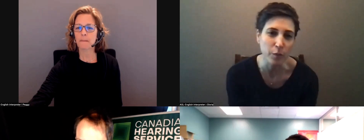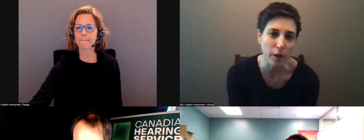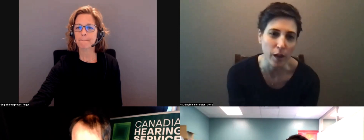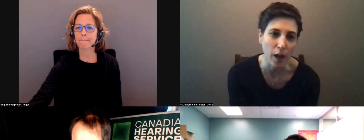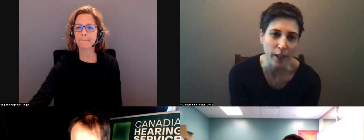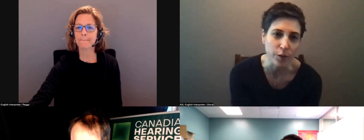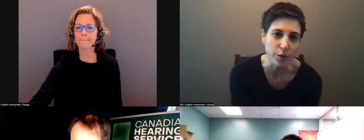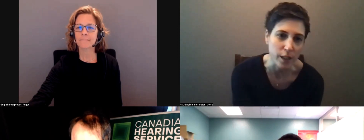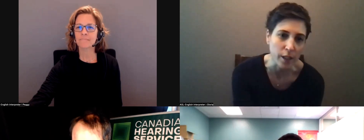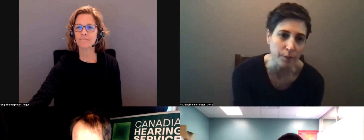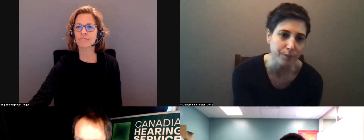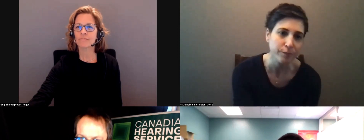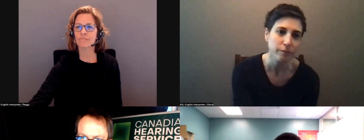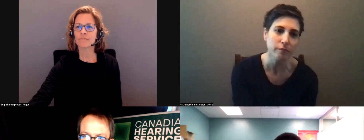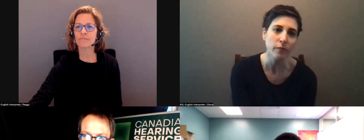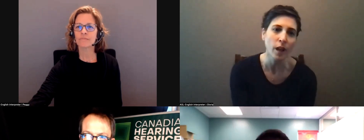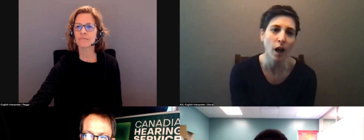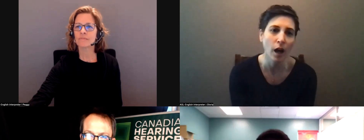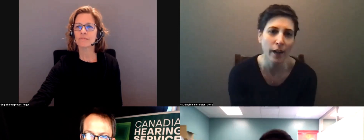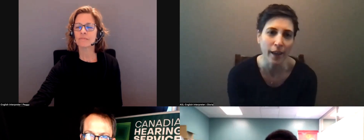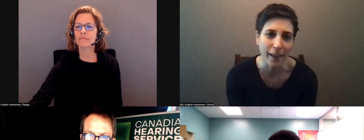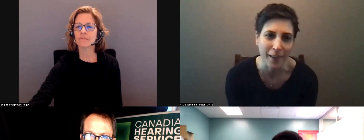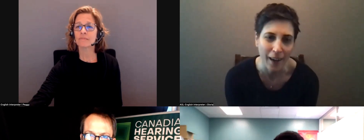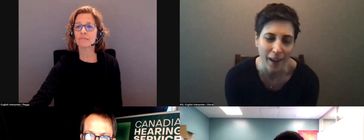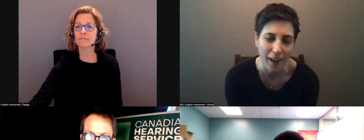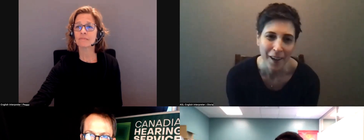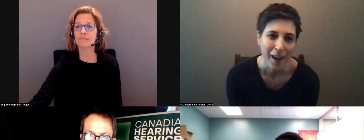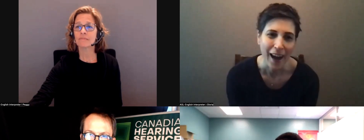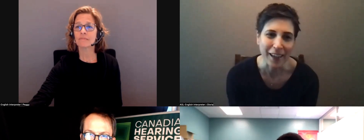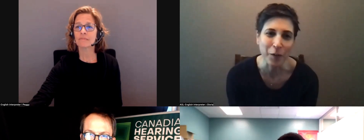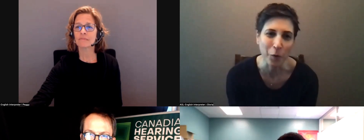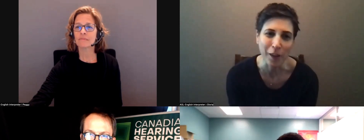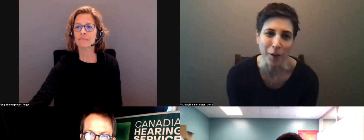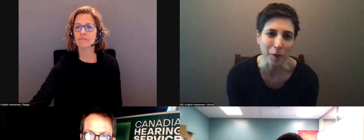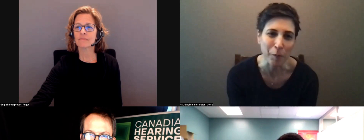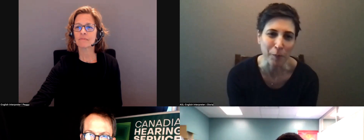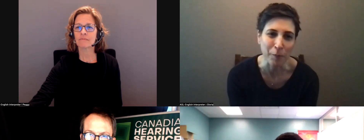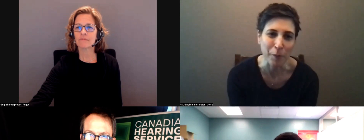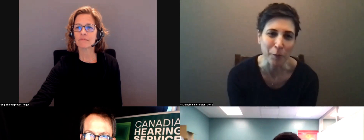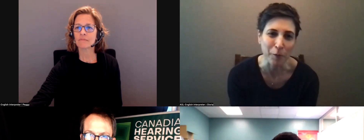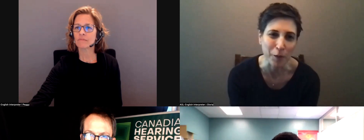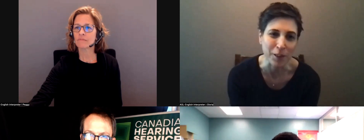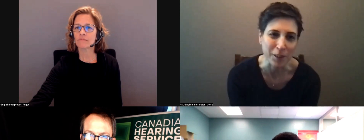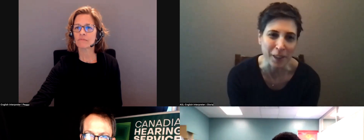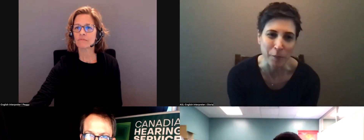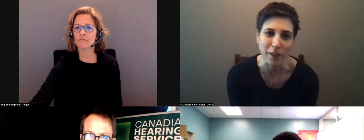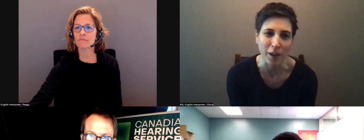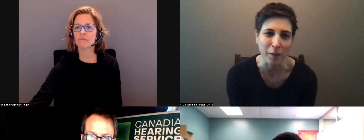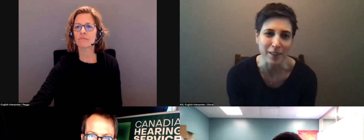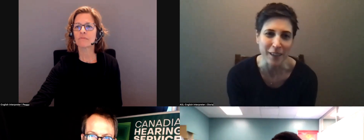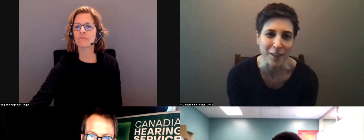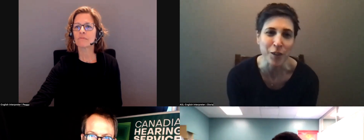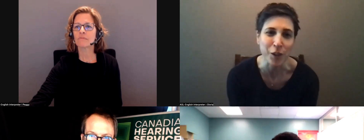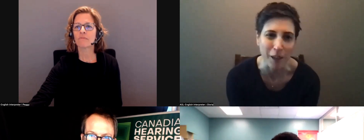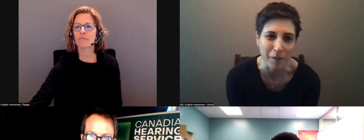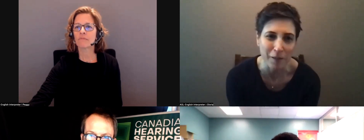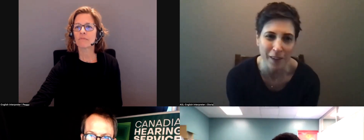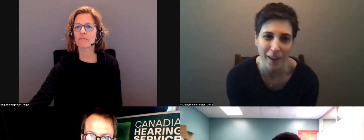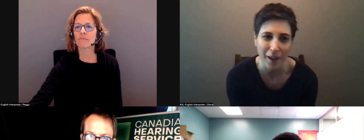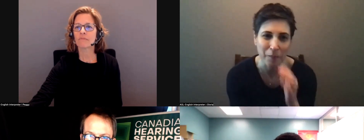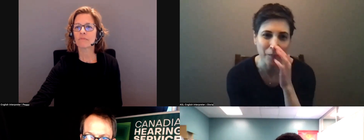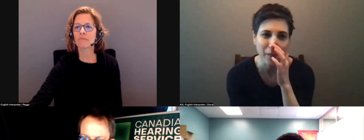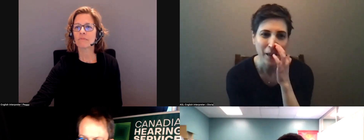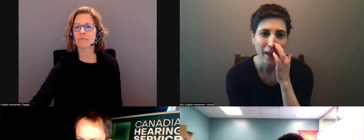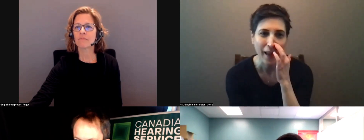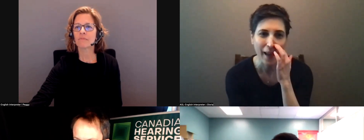bits were interesting. I didn't know that hearing people refer to keeping documents as shelf life.